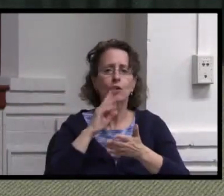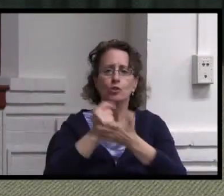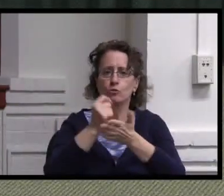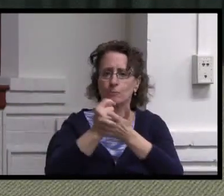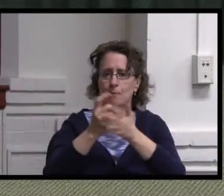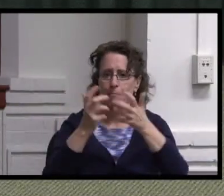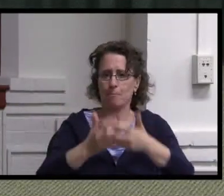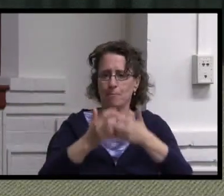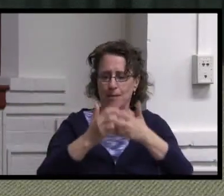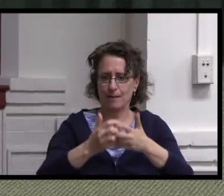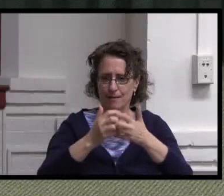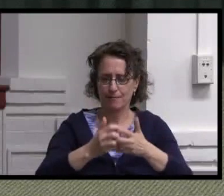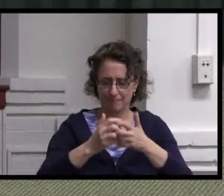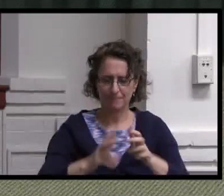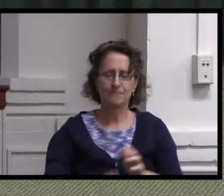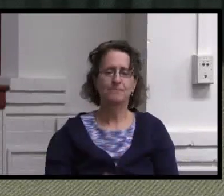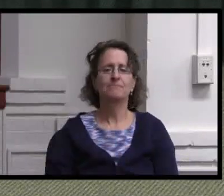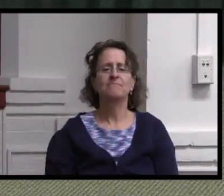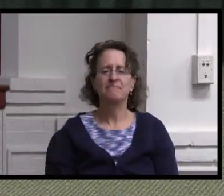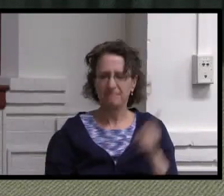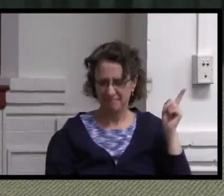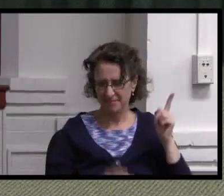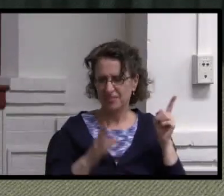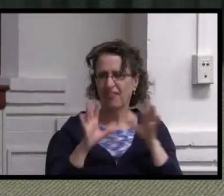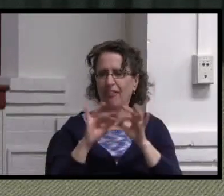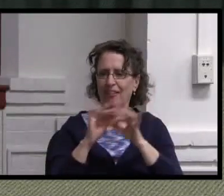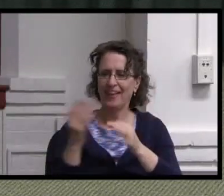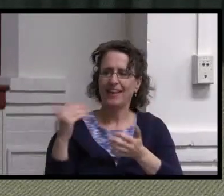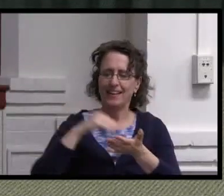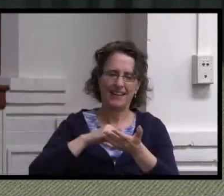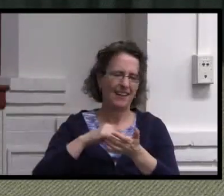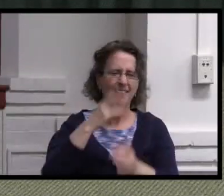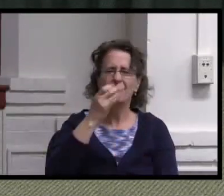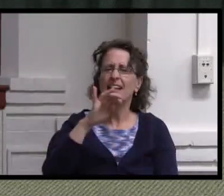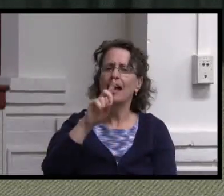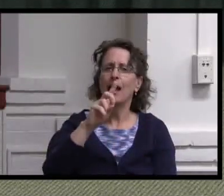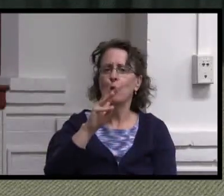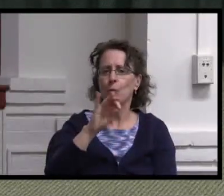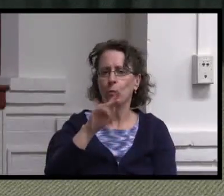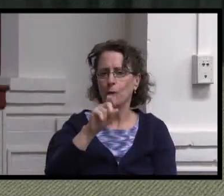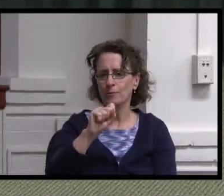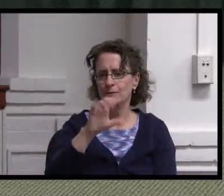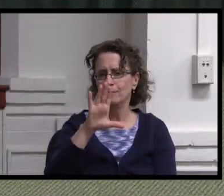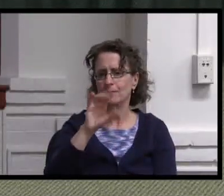$29,882.95 to Custom Conveyor Corporation for rebuilding the headworks conveyor at the wastewater treatment plant.